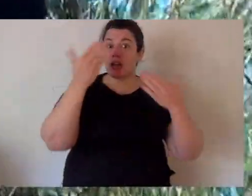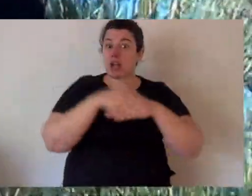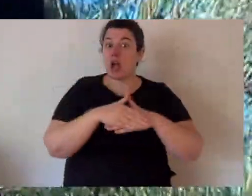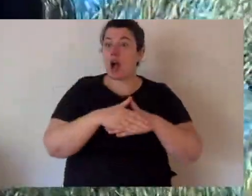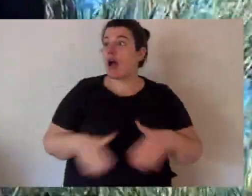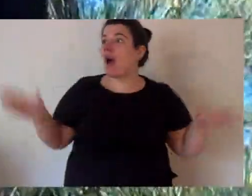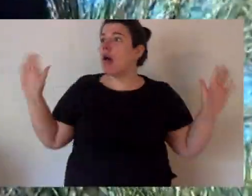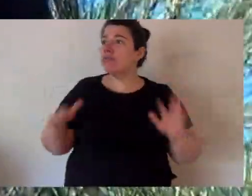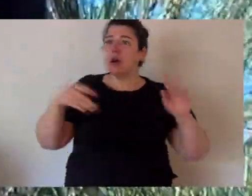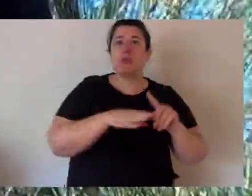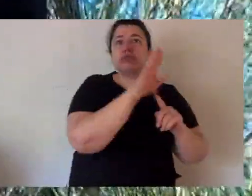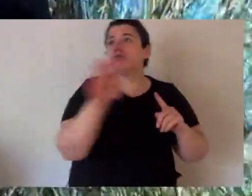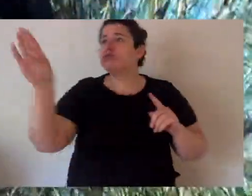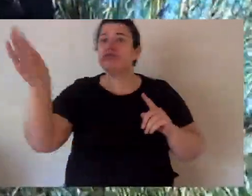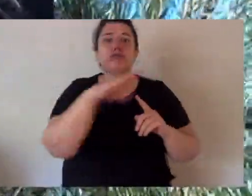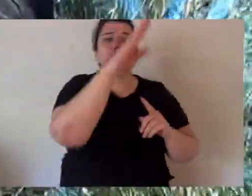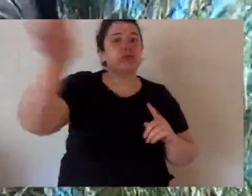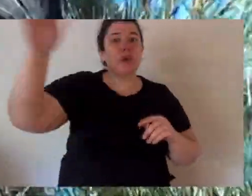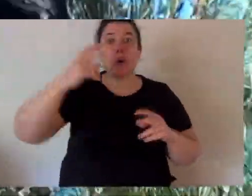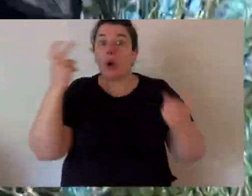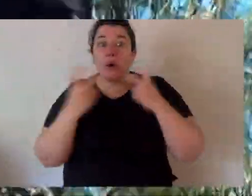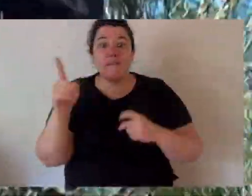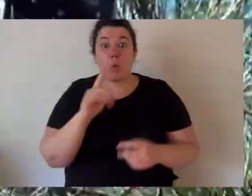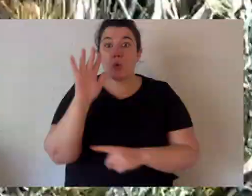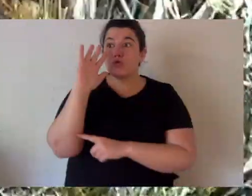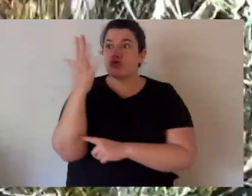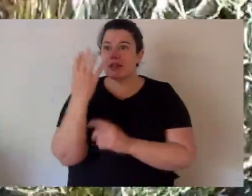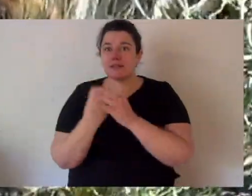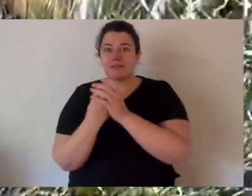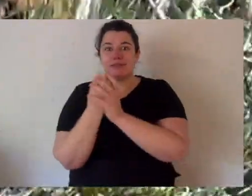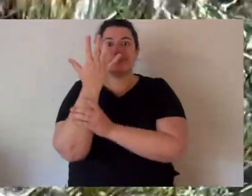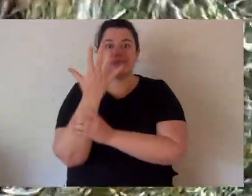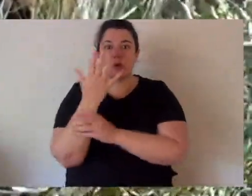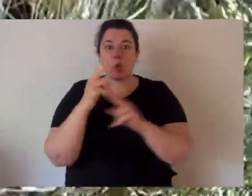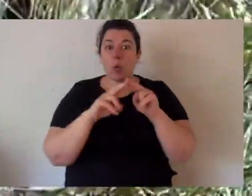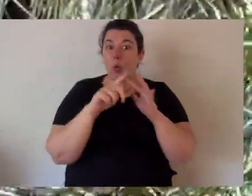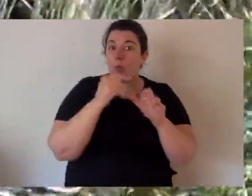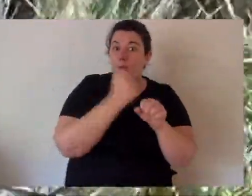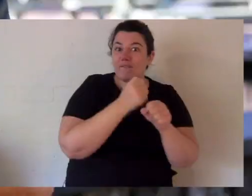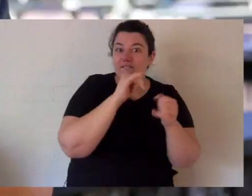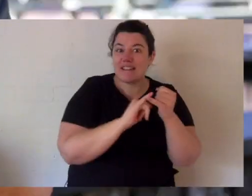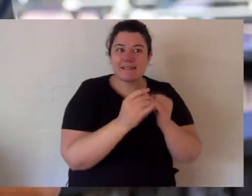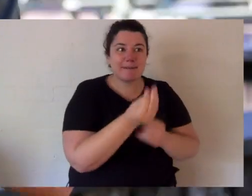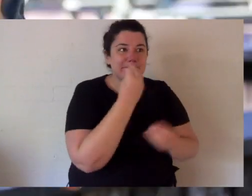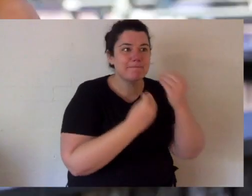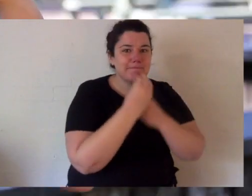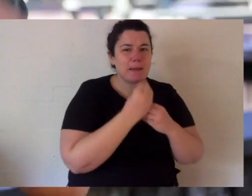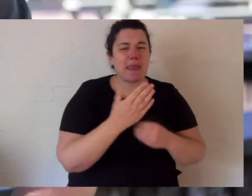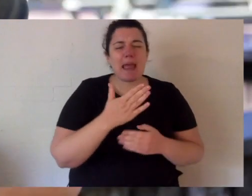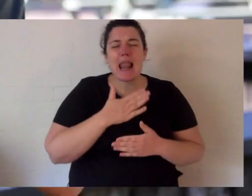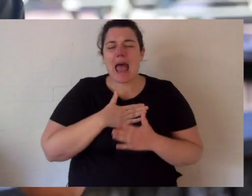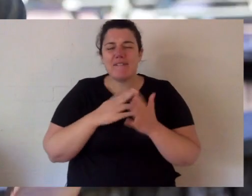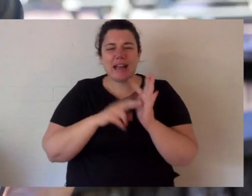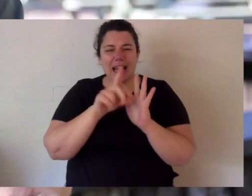night they leave the roost and they fly out into the forests. They look for trees that might be fruiting or figs that are fruiting, but they